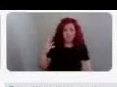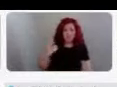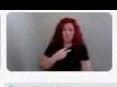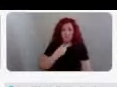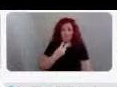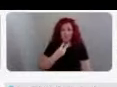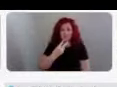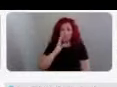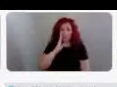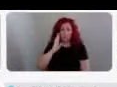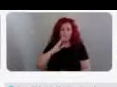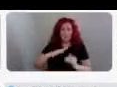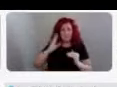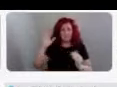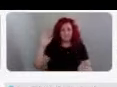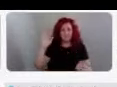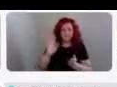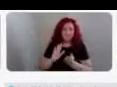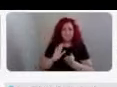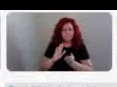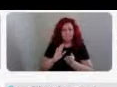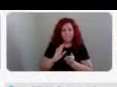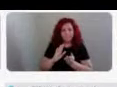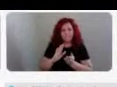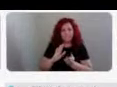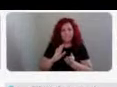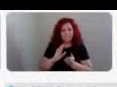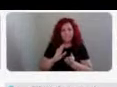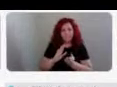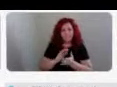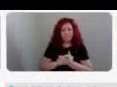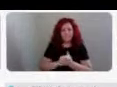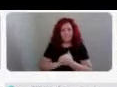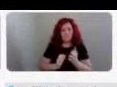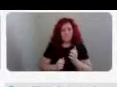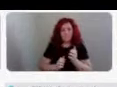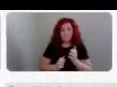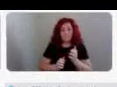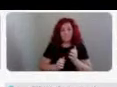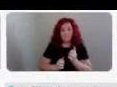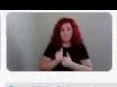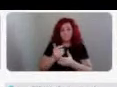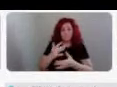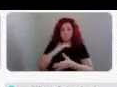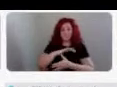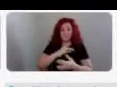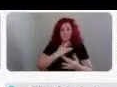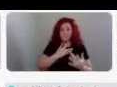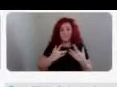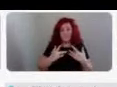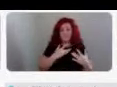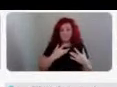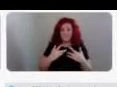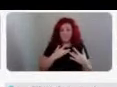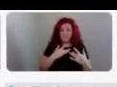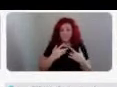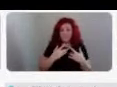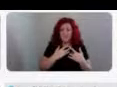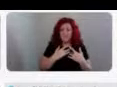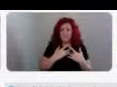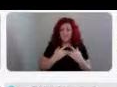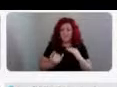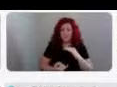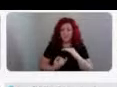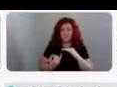be minimalized our most pressing concern with this is isolation